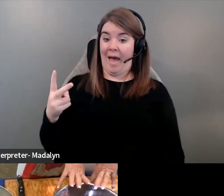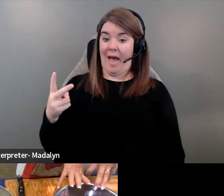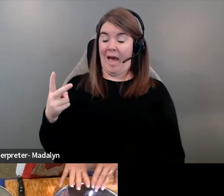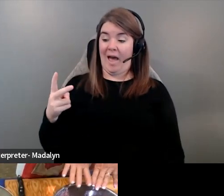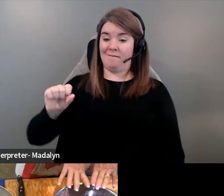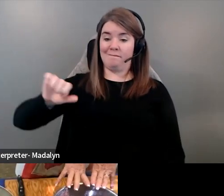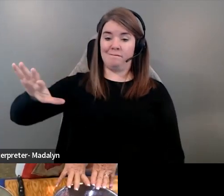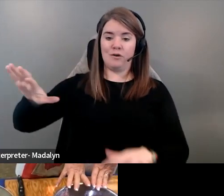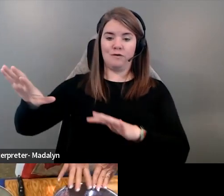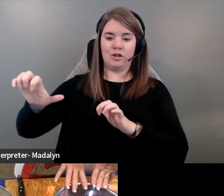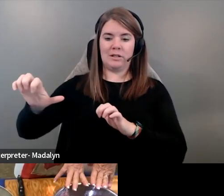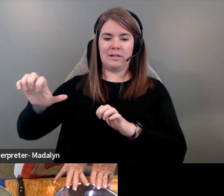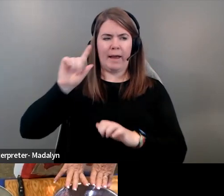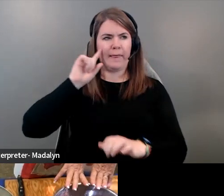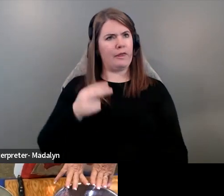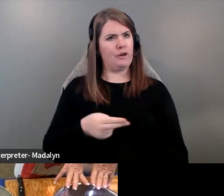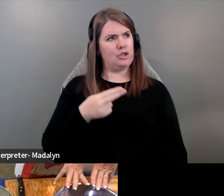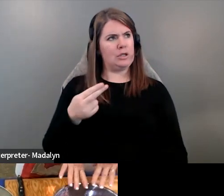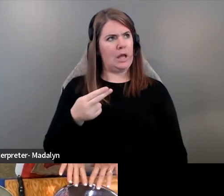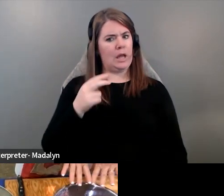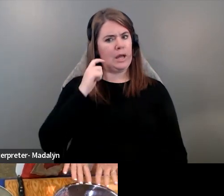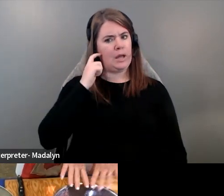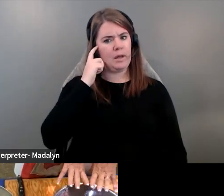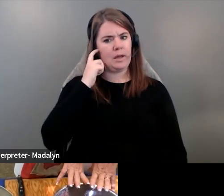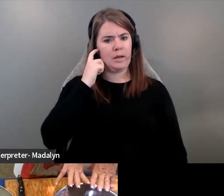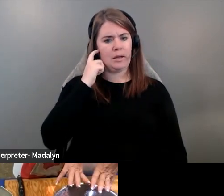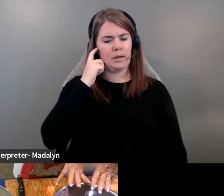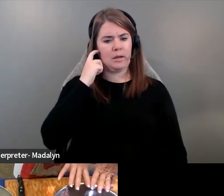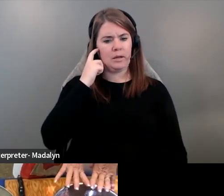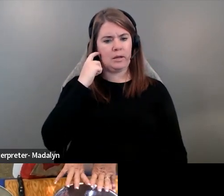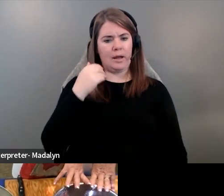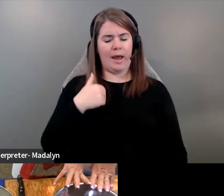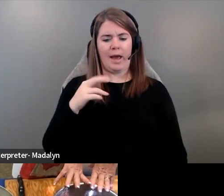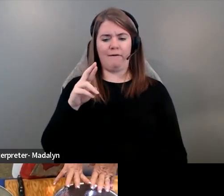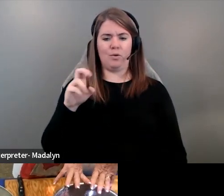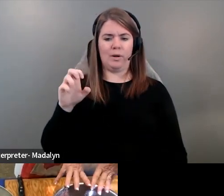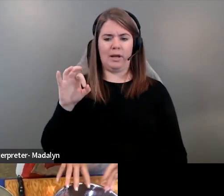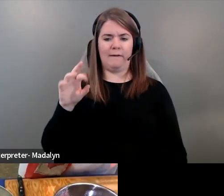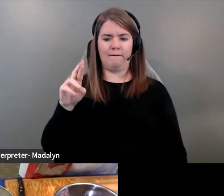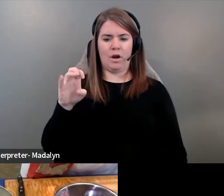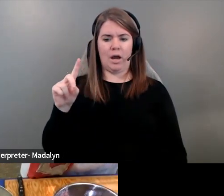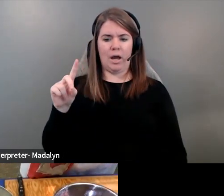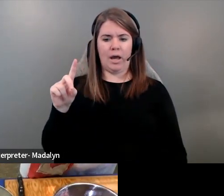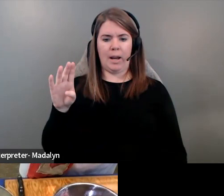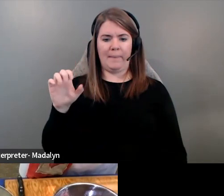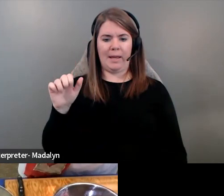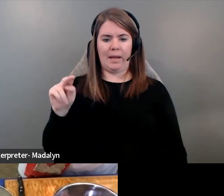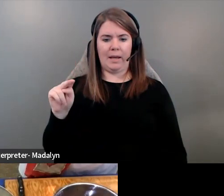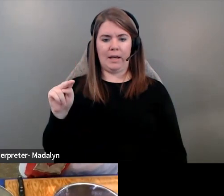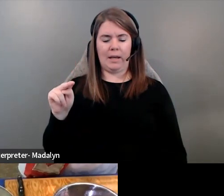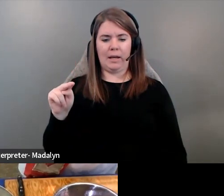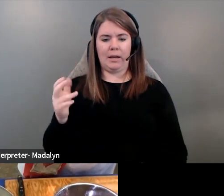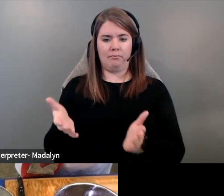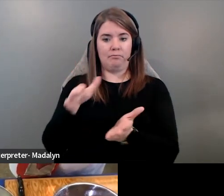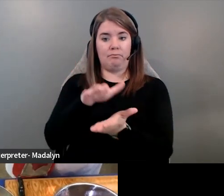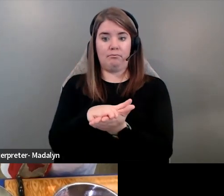think Thursday of the week, you're having kind of like a refried bean quesadillas, and they are